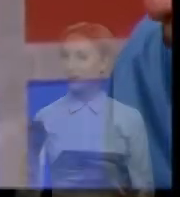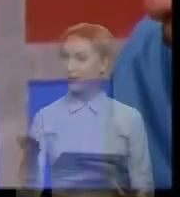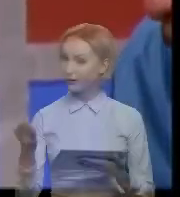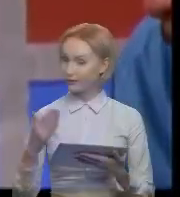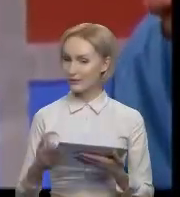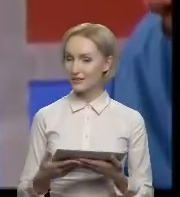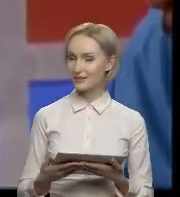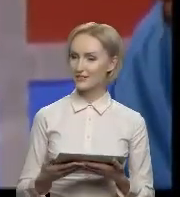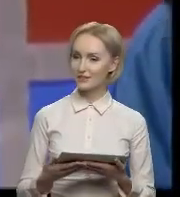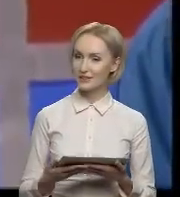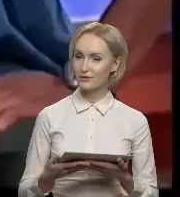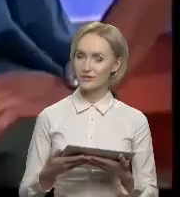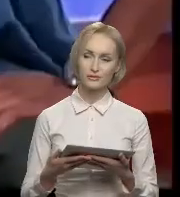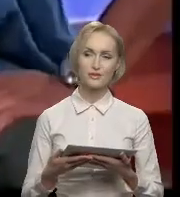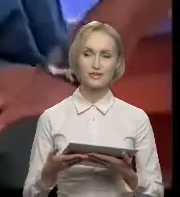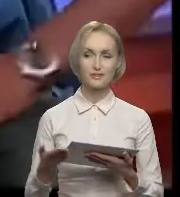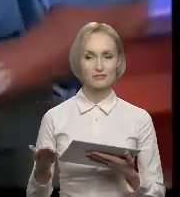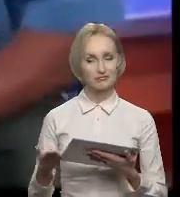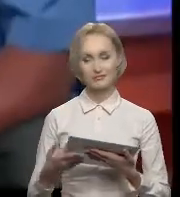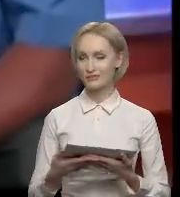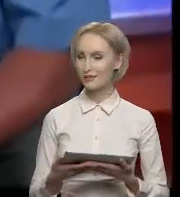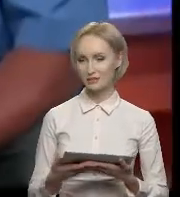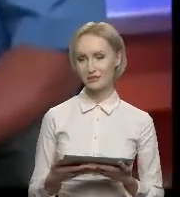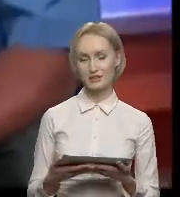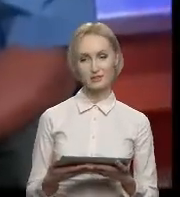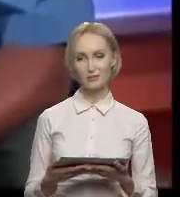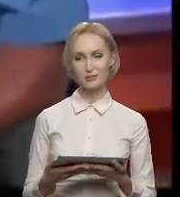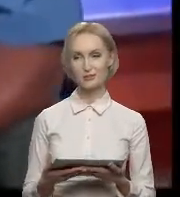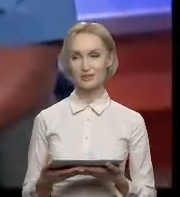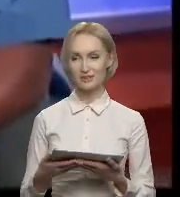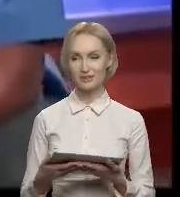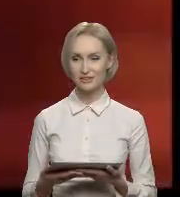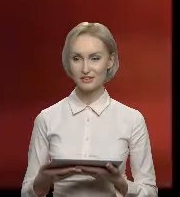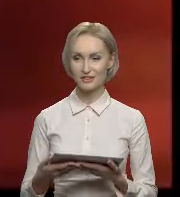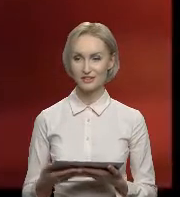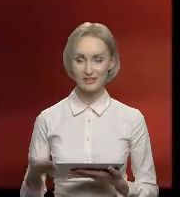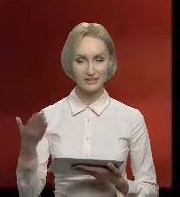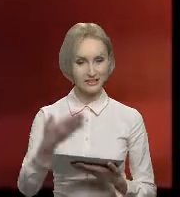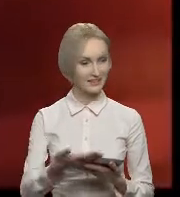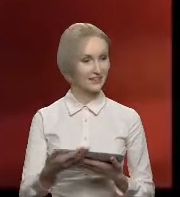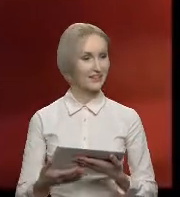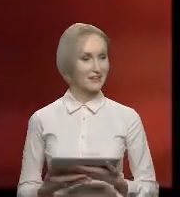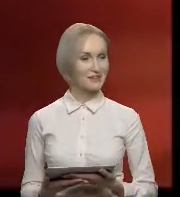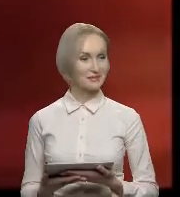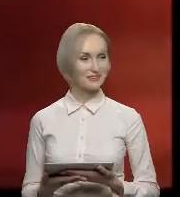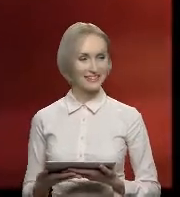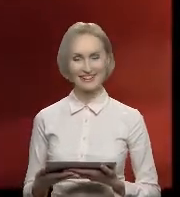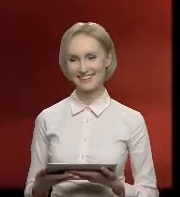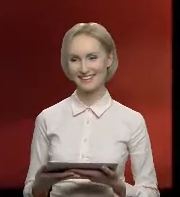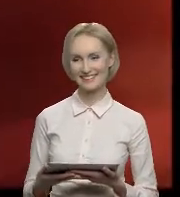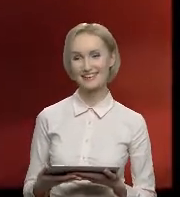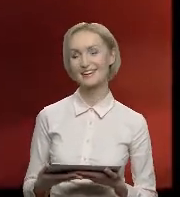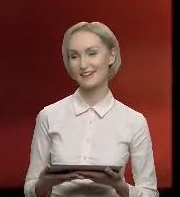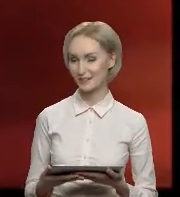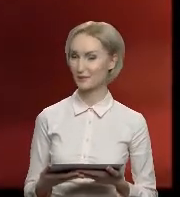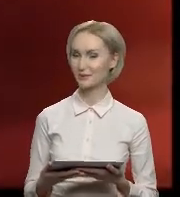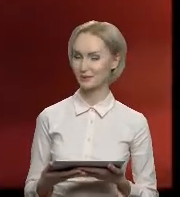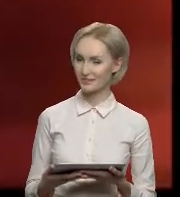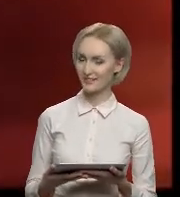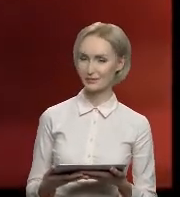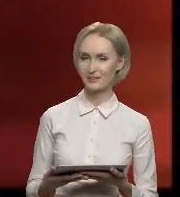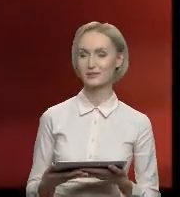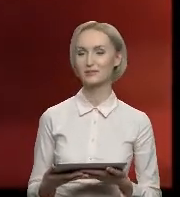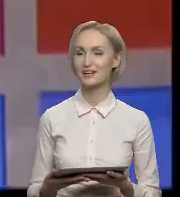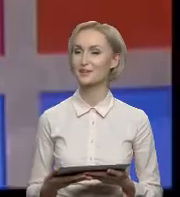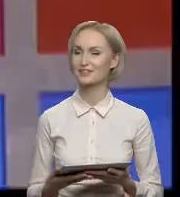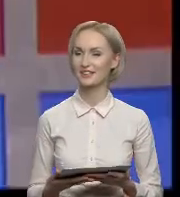gonna be the way that you are. Not coming by. You don't bring her a dangle thing. You ain't bring her outfit. You can ask my family man. You can ask my family man. I can even show